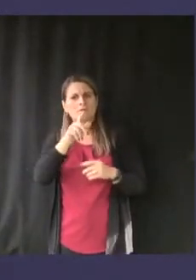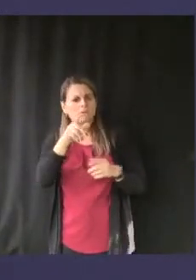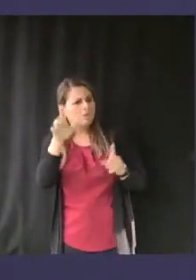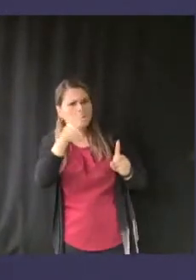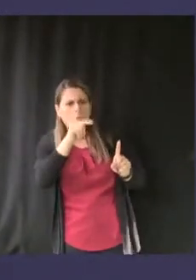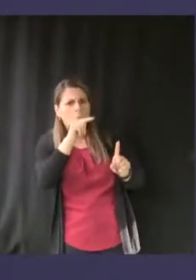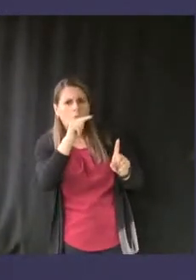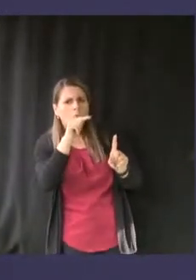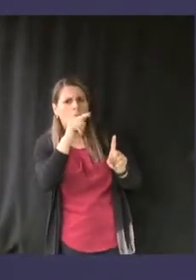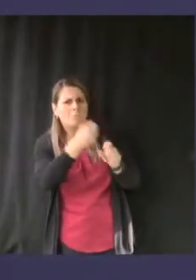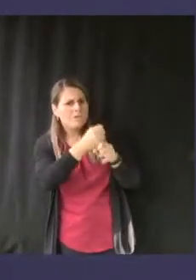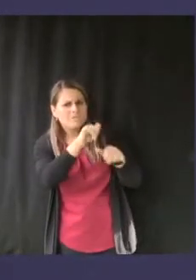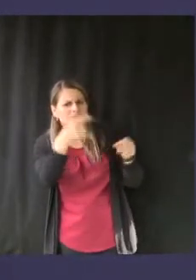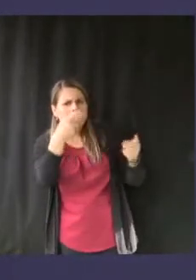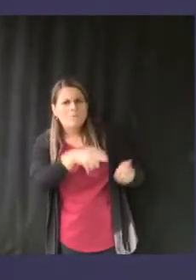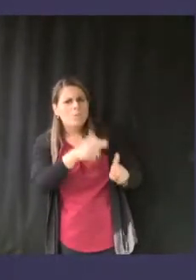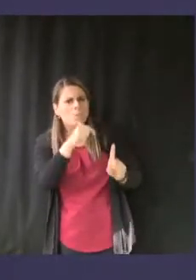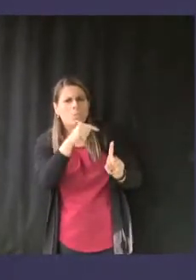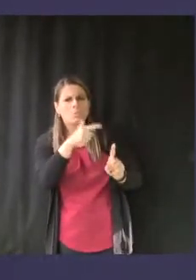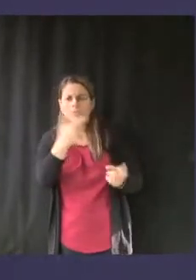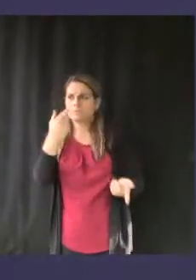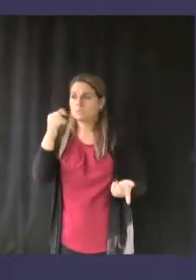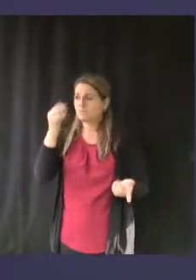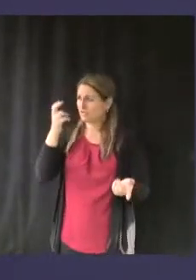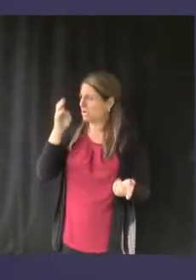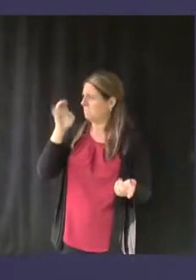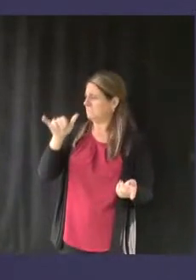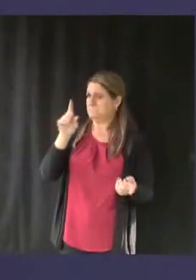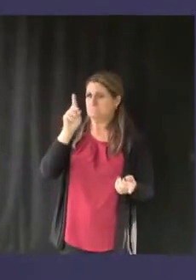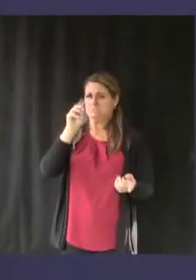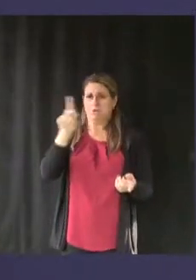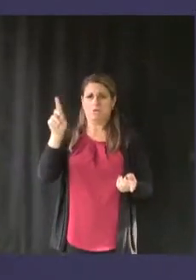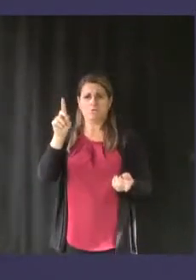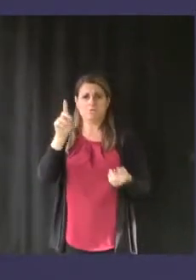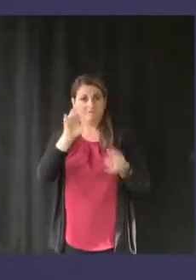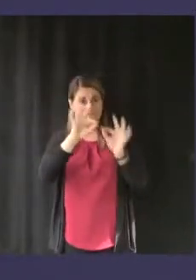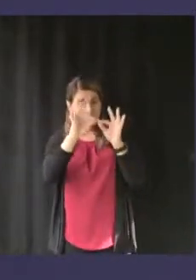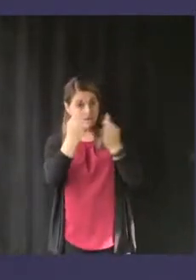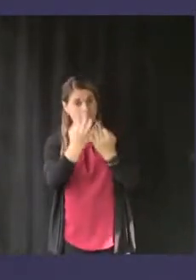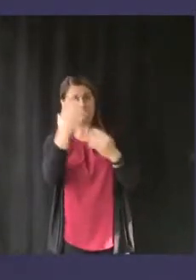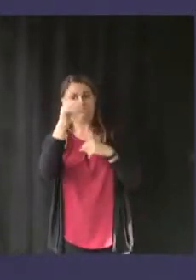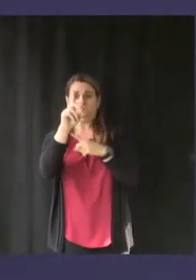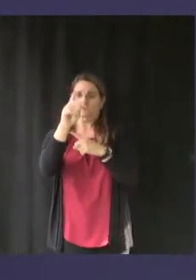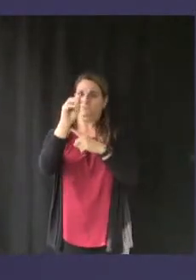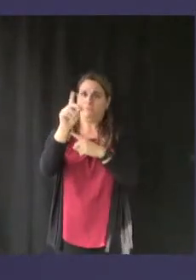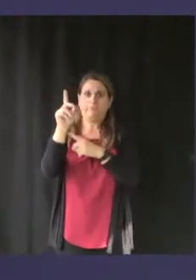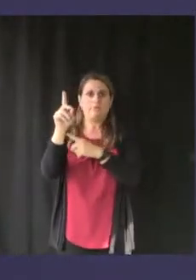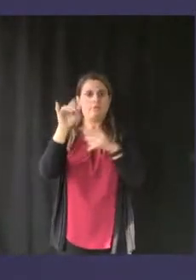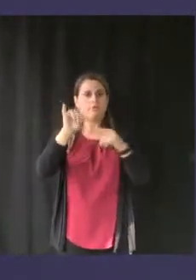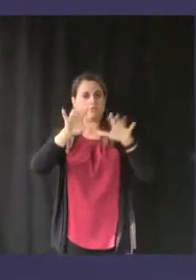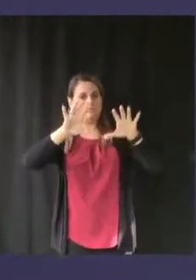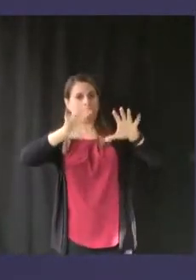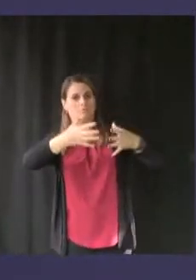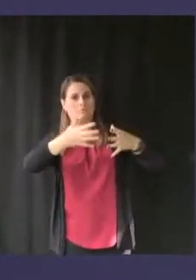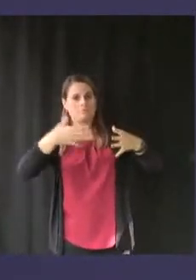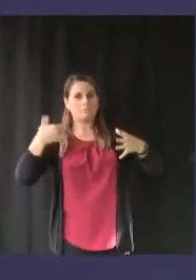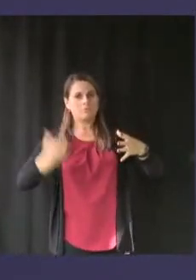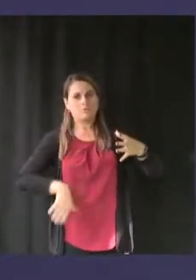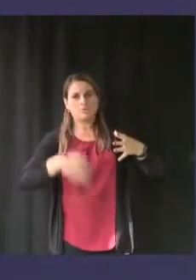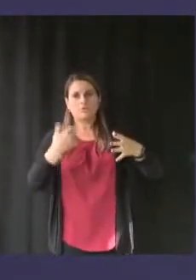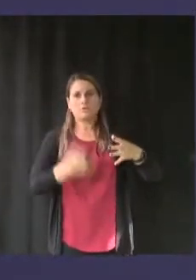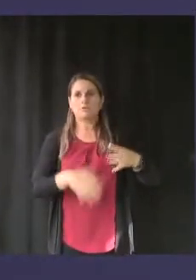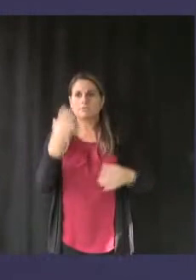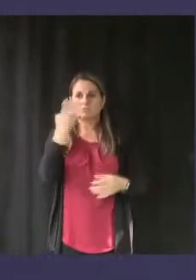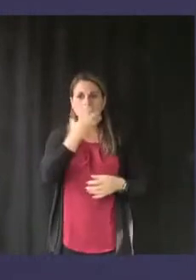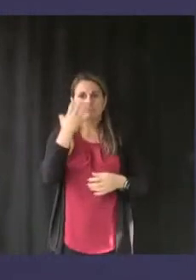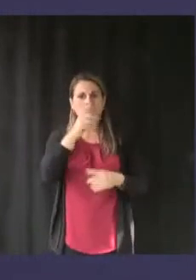I don't know, there's something in the water in that Dodd family, and I hope you guys are all drinking it. And I'd like to think that the Dodd Center is all